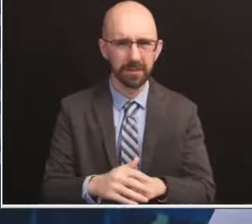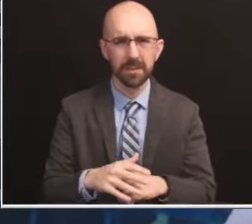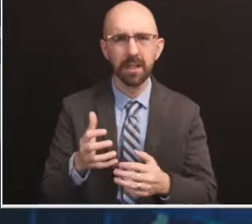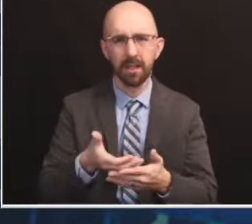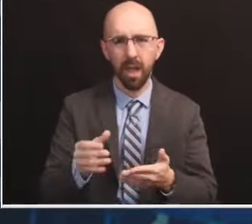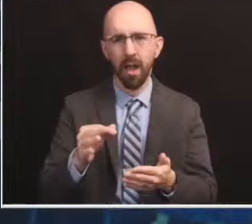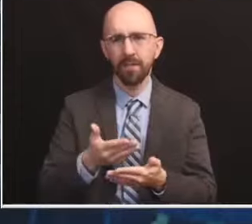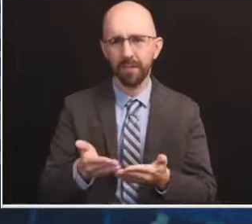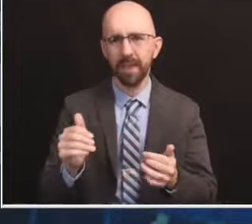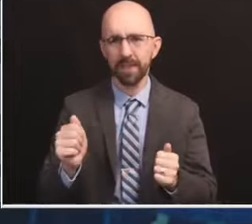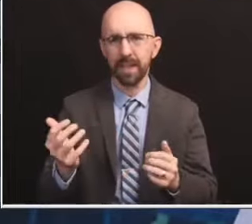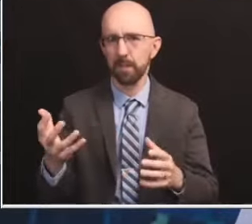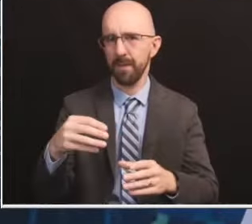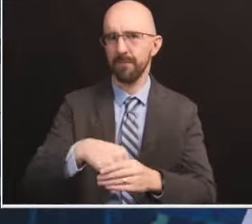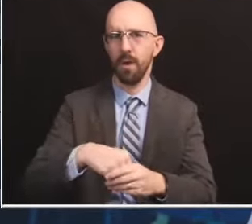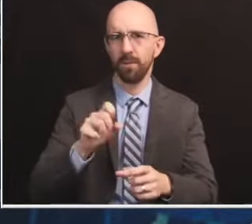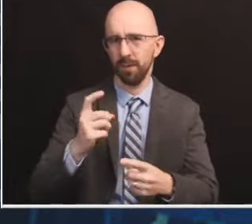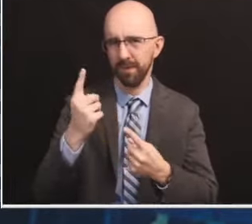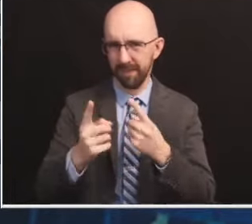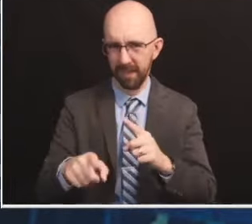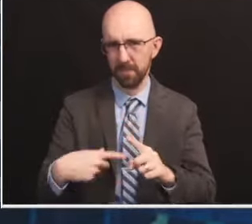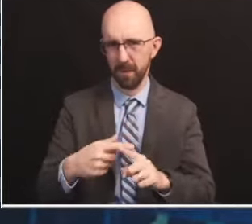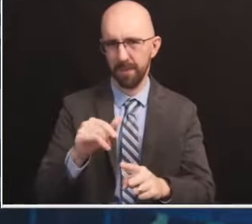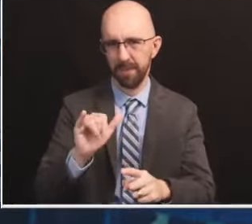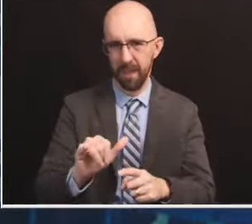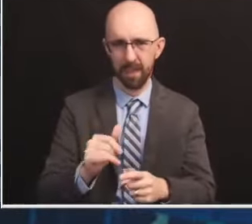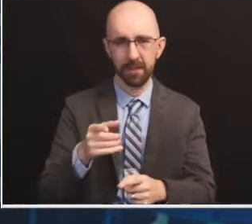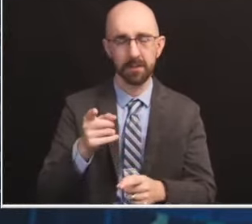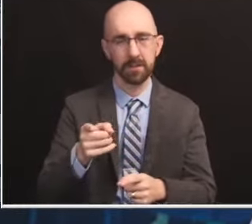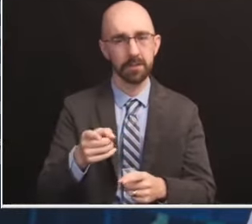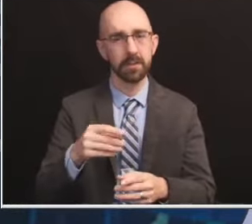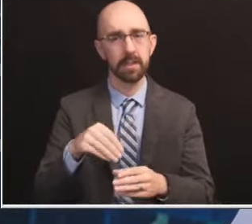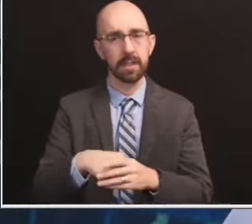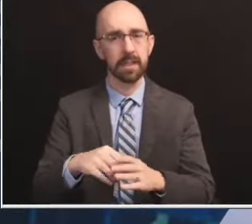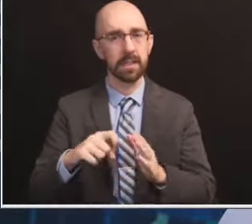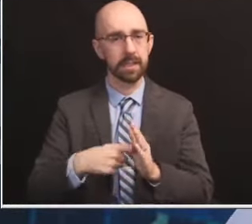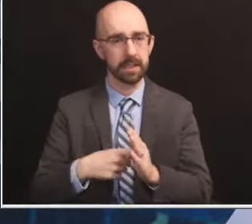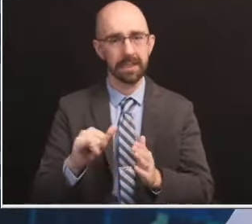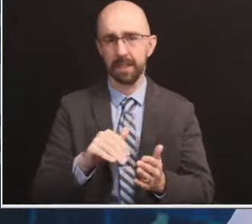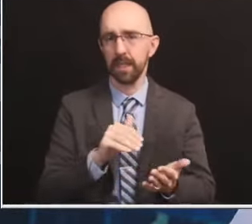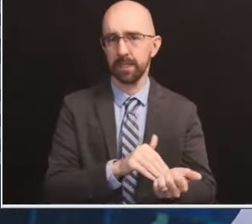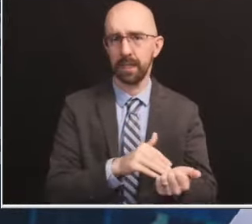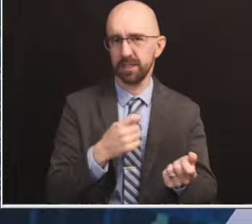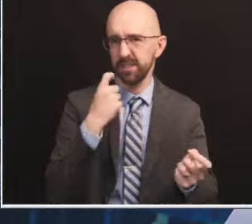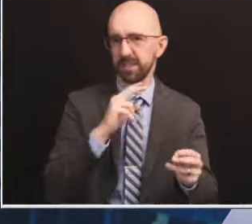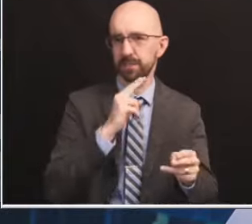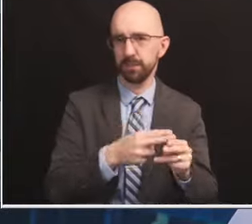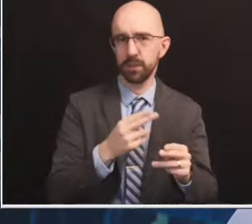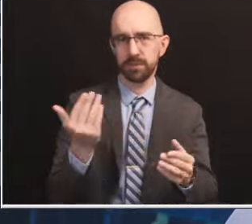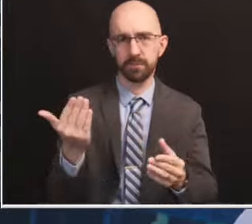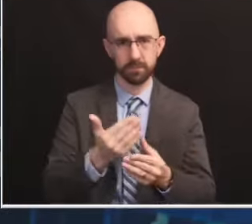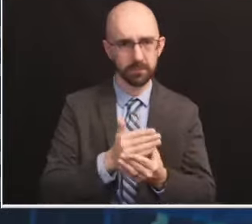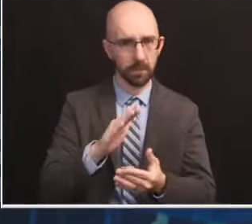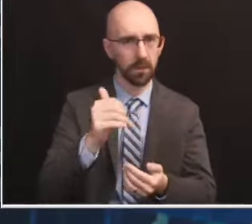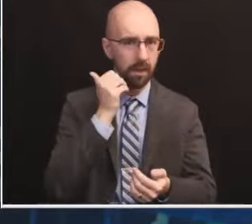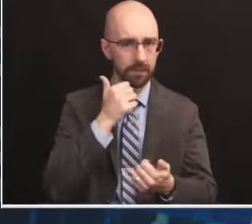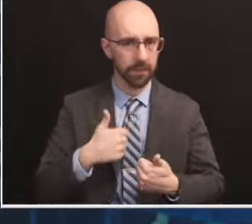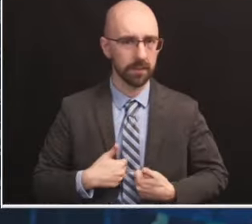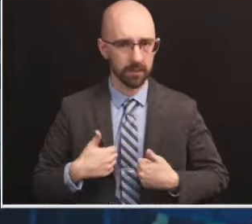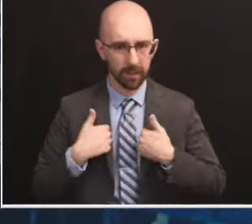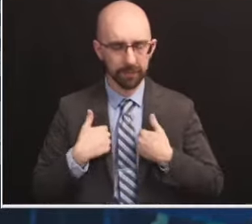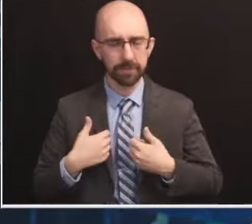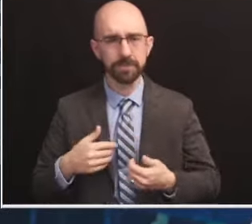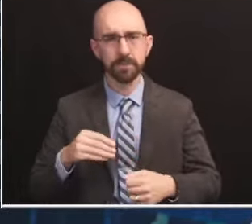think that through when we're seeing somebody. And a key, as Dr. Townley mentioned, is it interfering with daily function? Is it really having an impact on